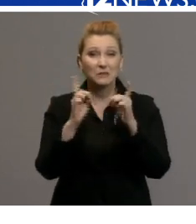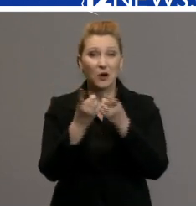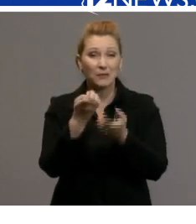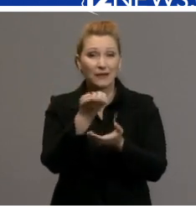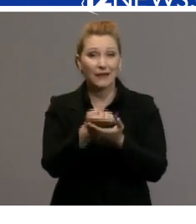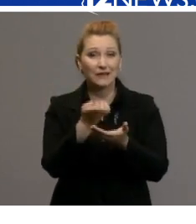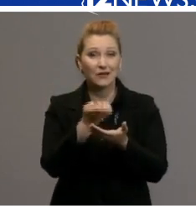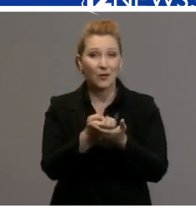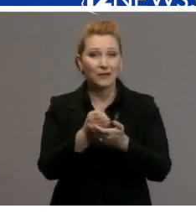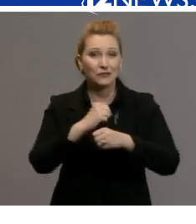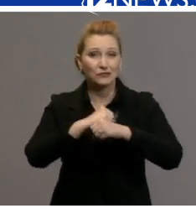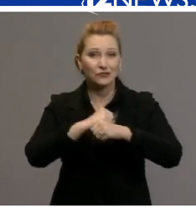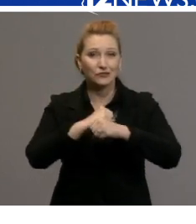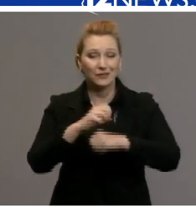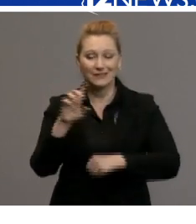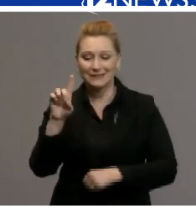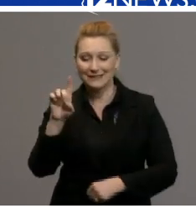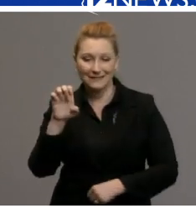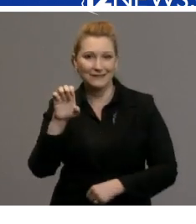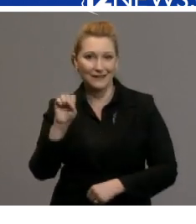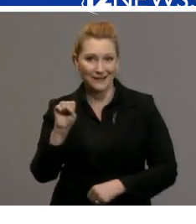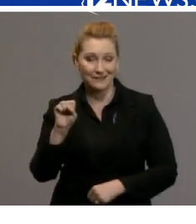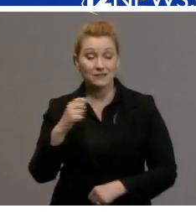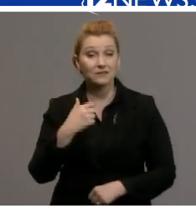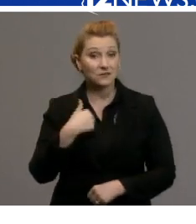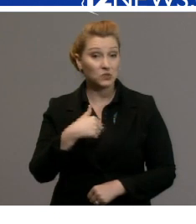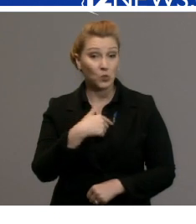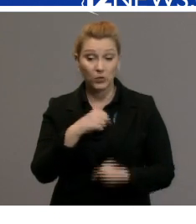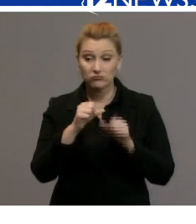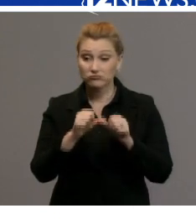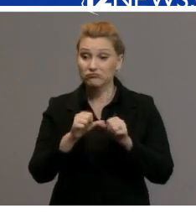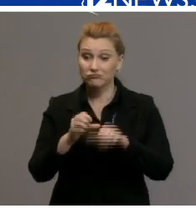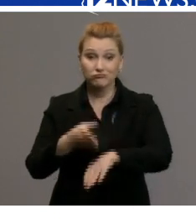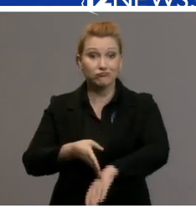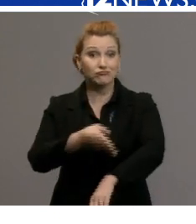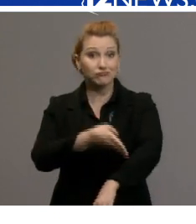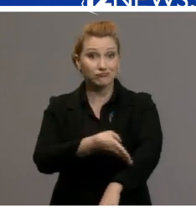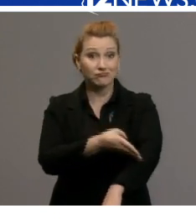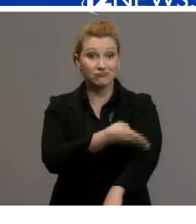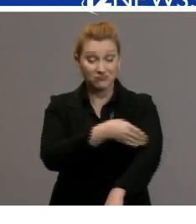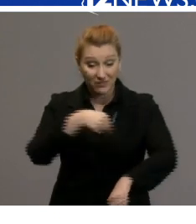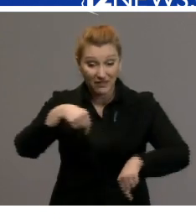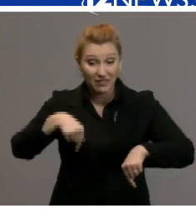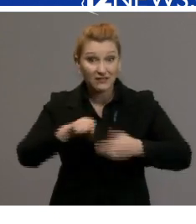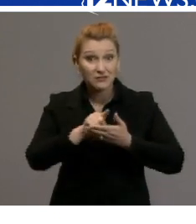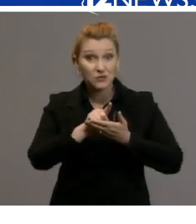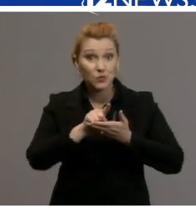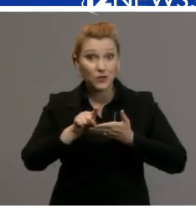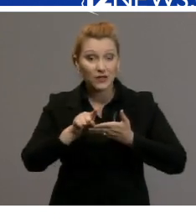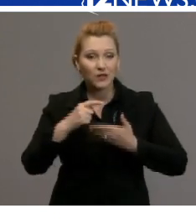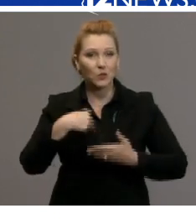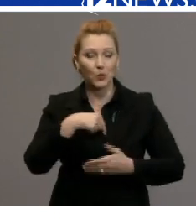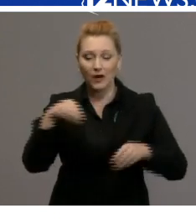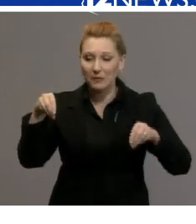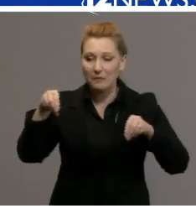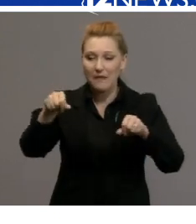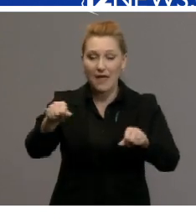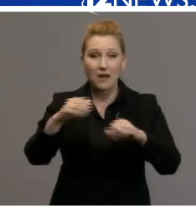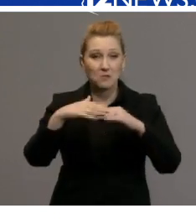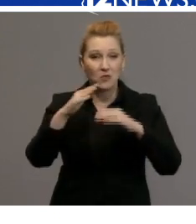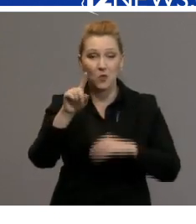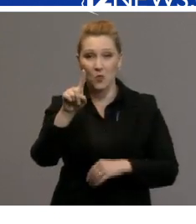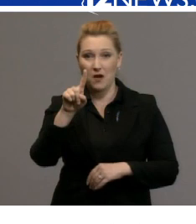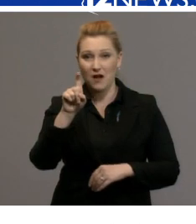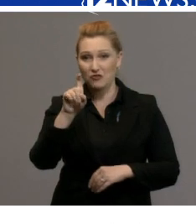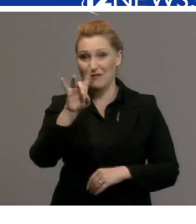make progress. This week alone, we've paid out over $188 million in